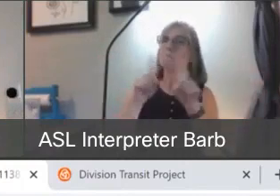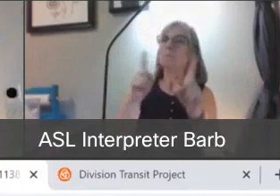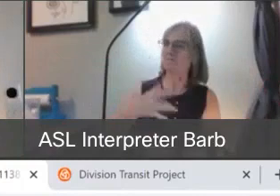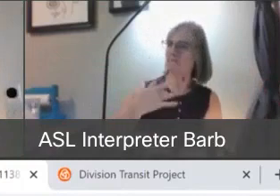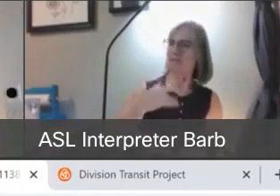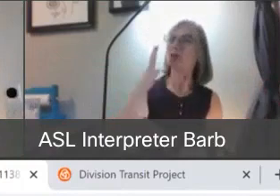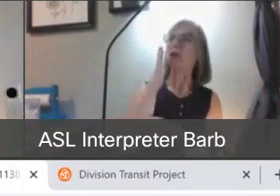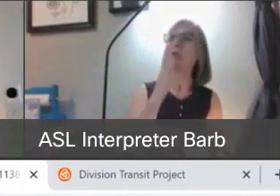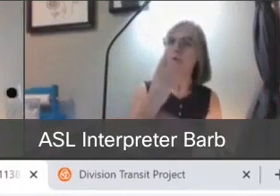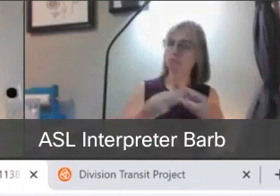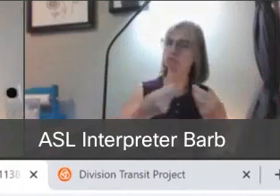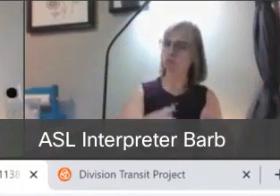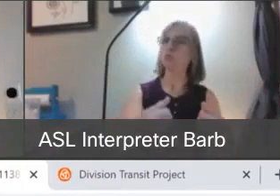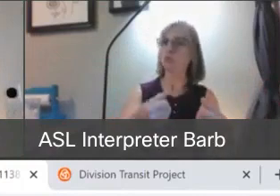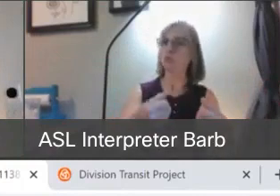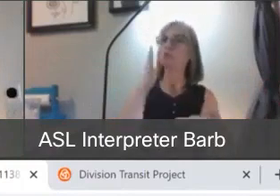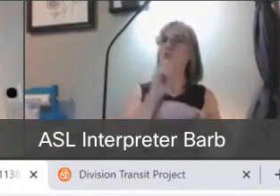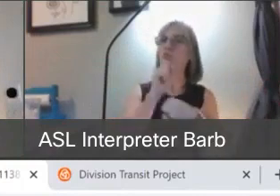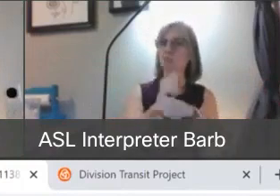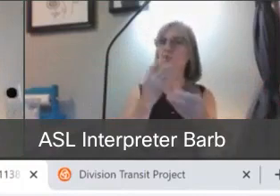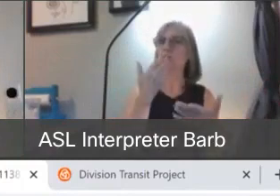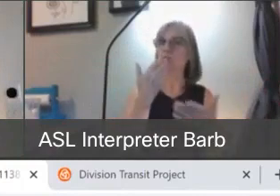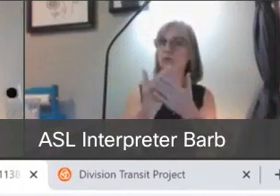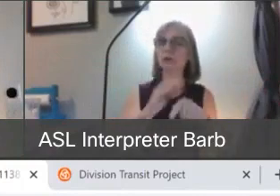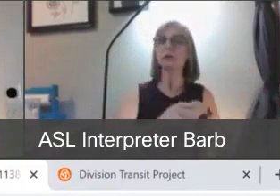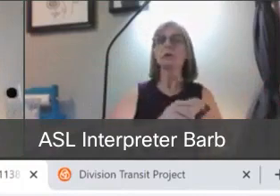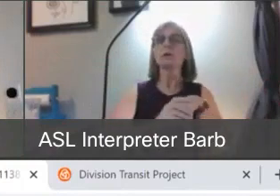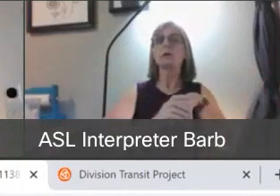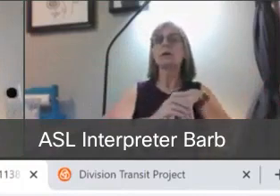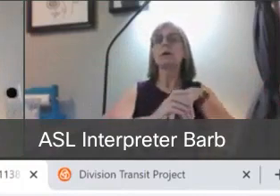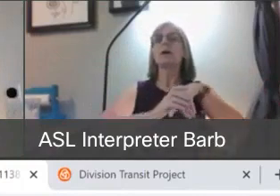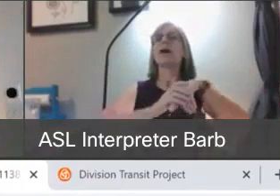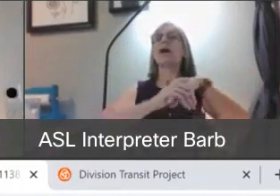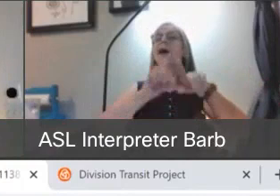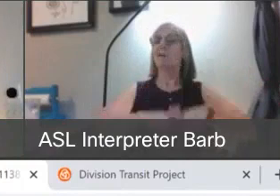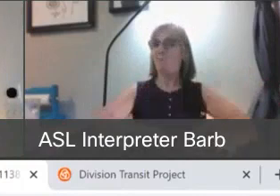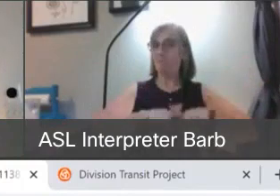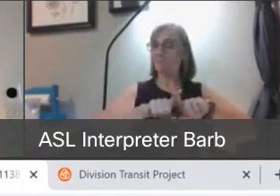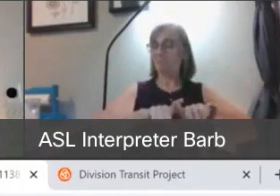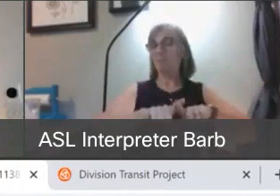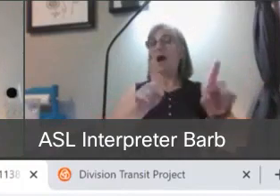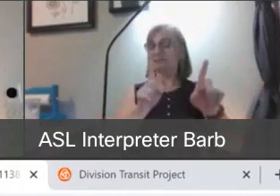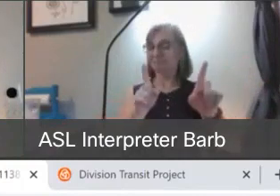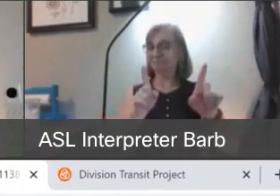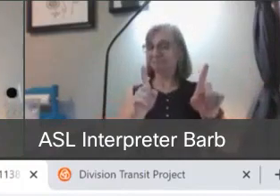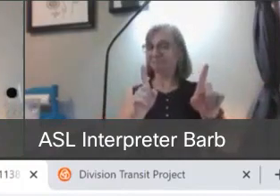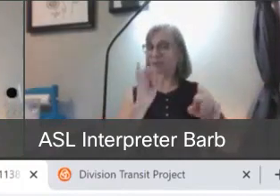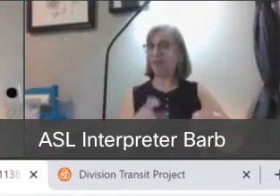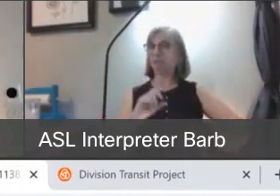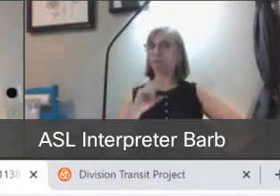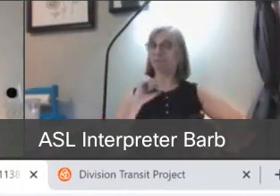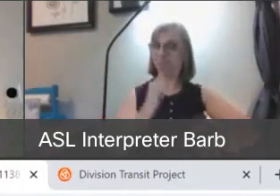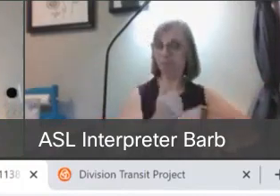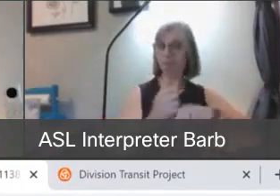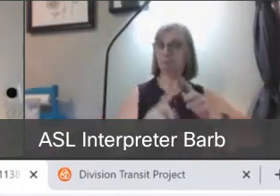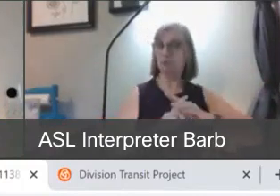before we even proposed the project. But when it is into service, then we will take a look and see exactly how well it is